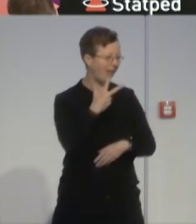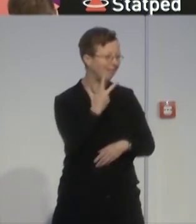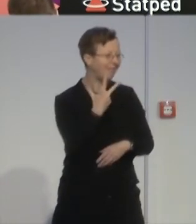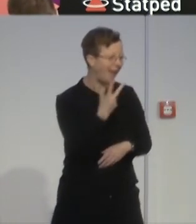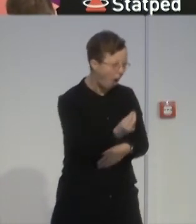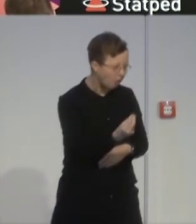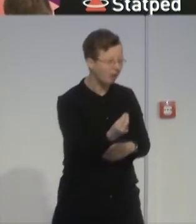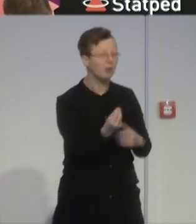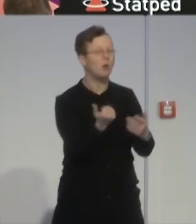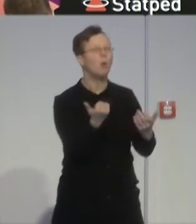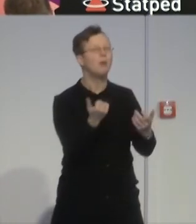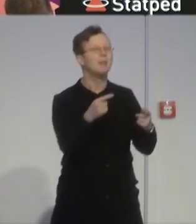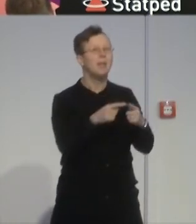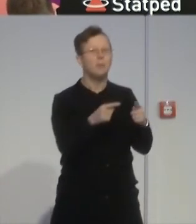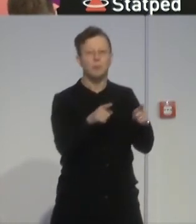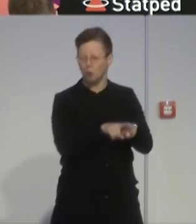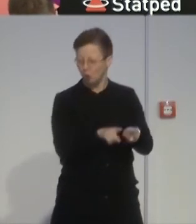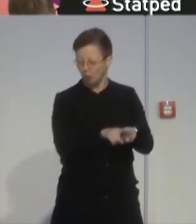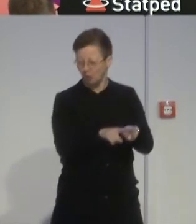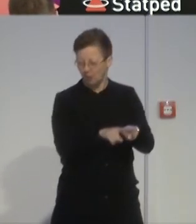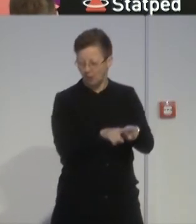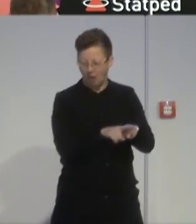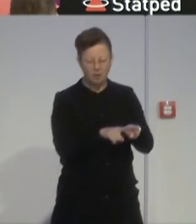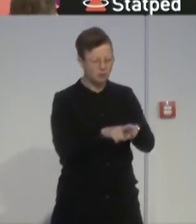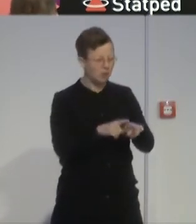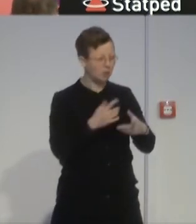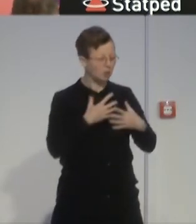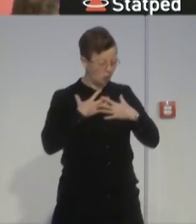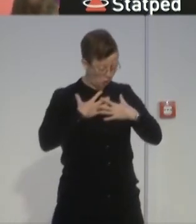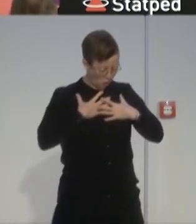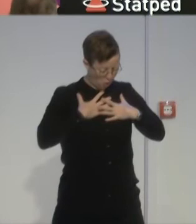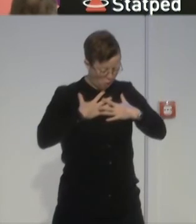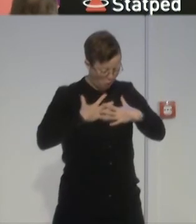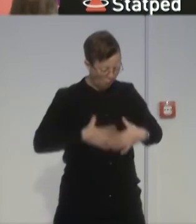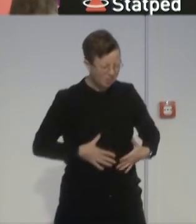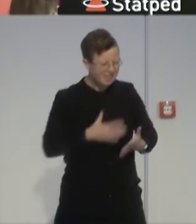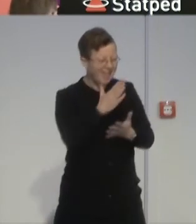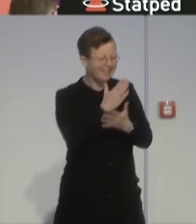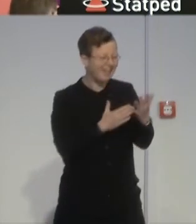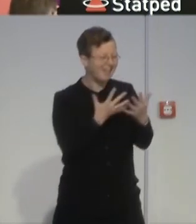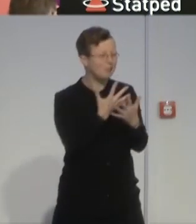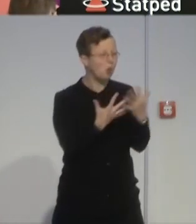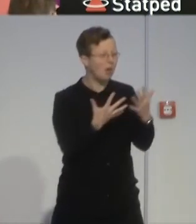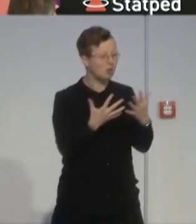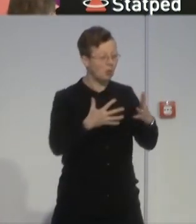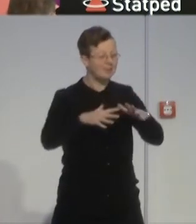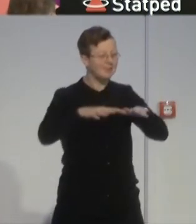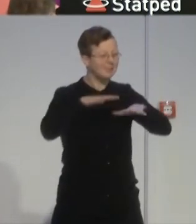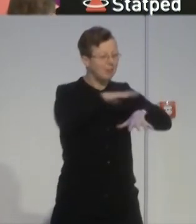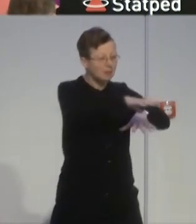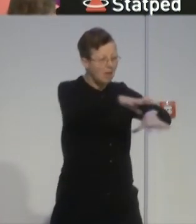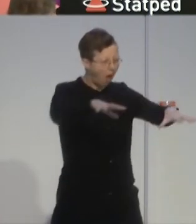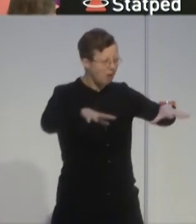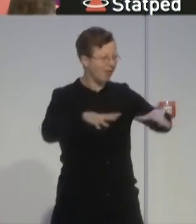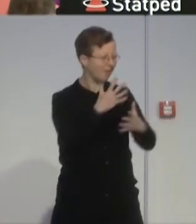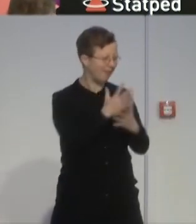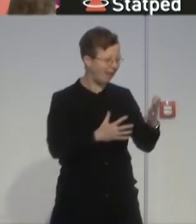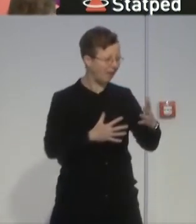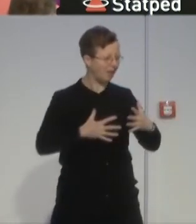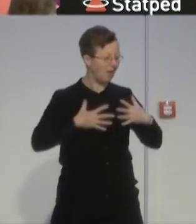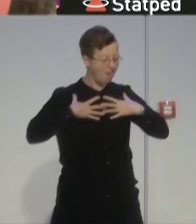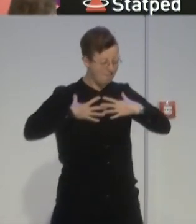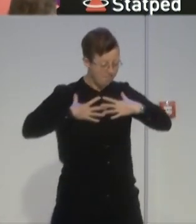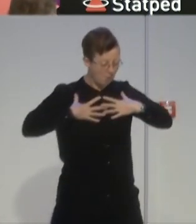it means that the bodily features of languaging consist of spatial features, first and foremost, body